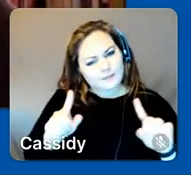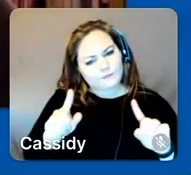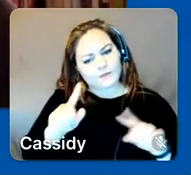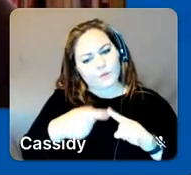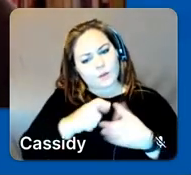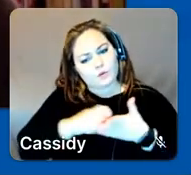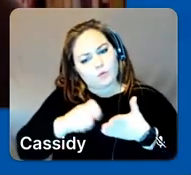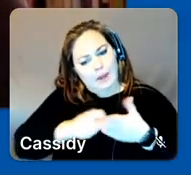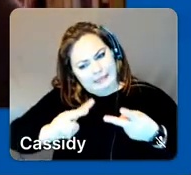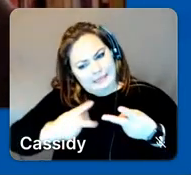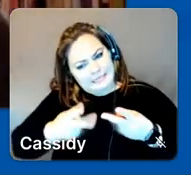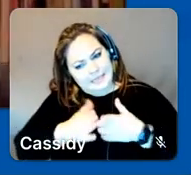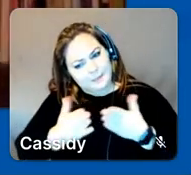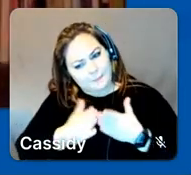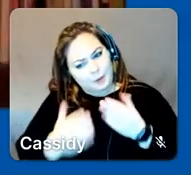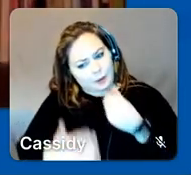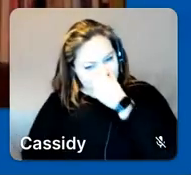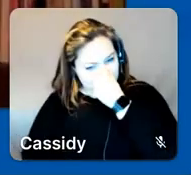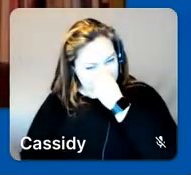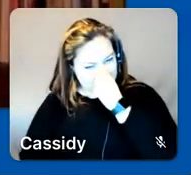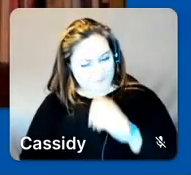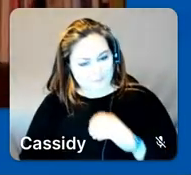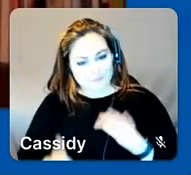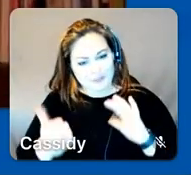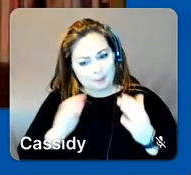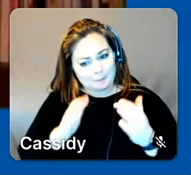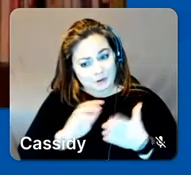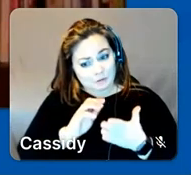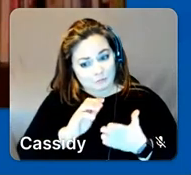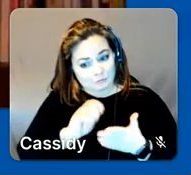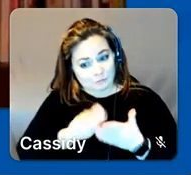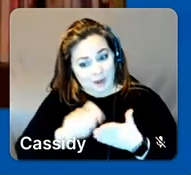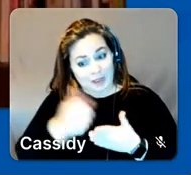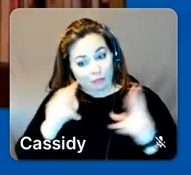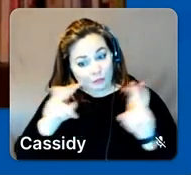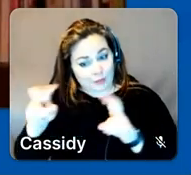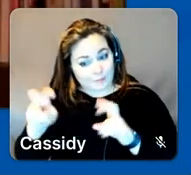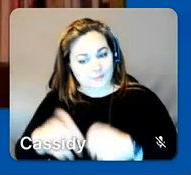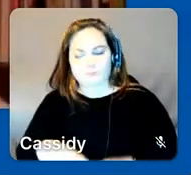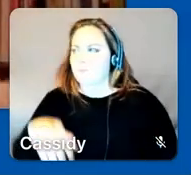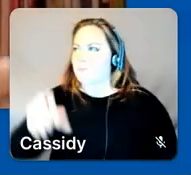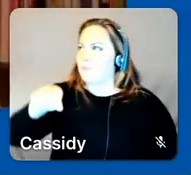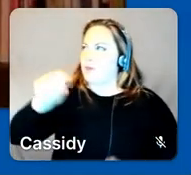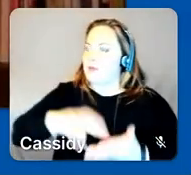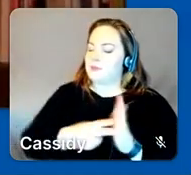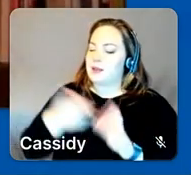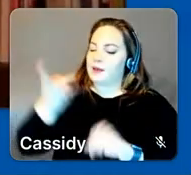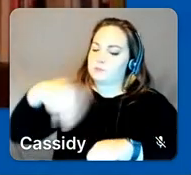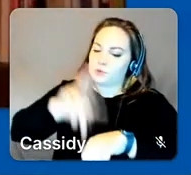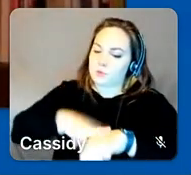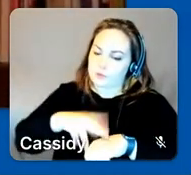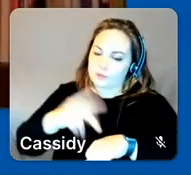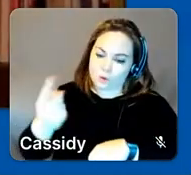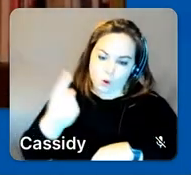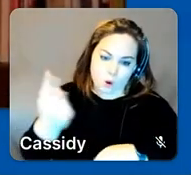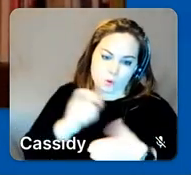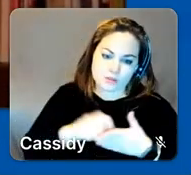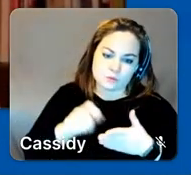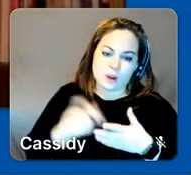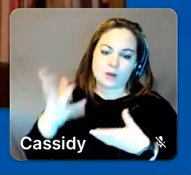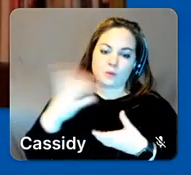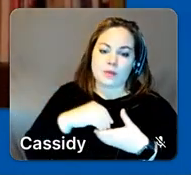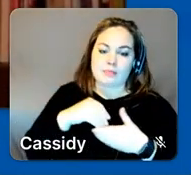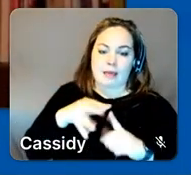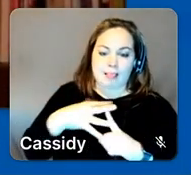sequel than it was is to write other things? Yeah, well, I mean, absolutely. You always are writing within the context of